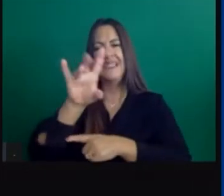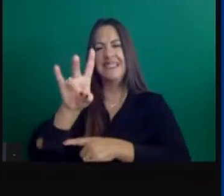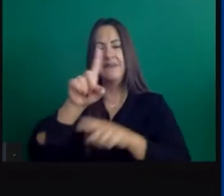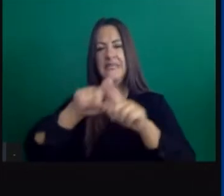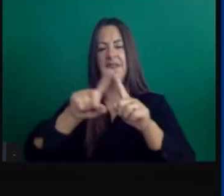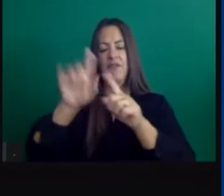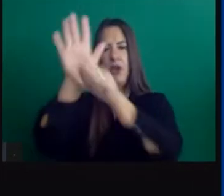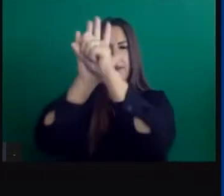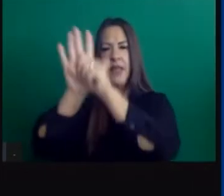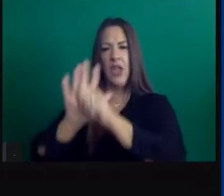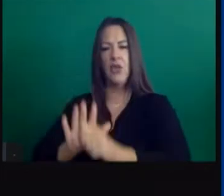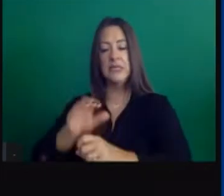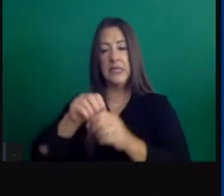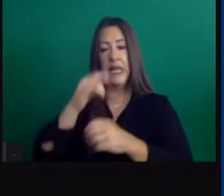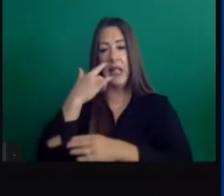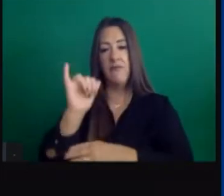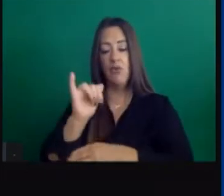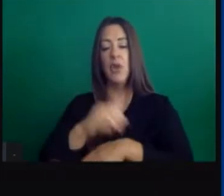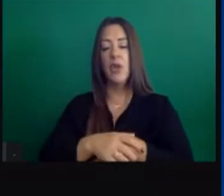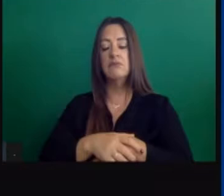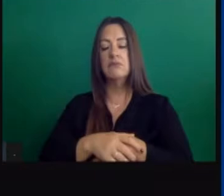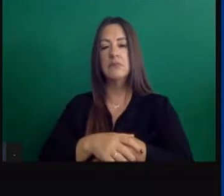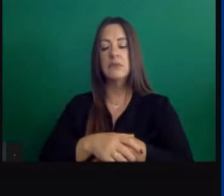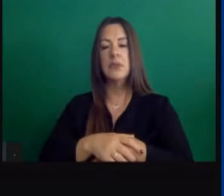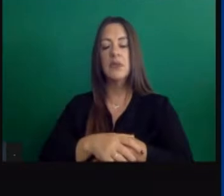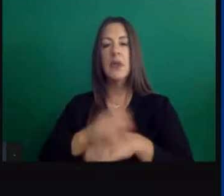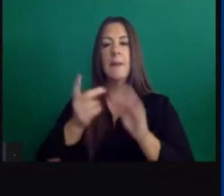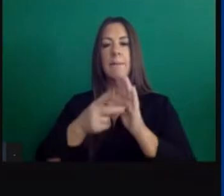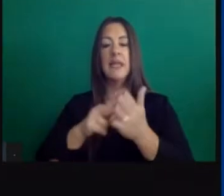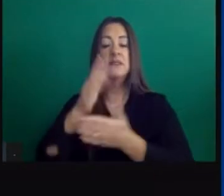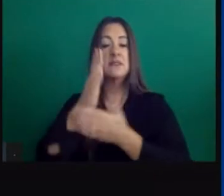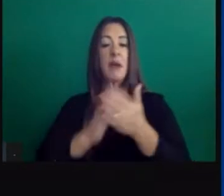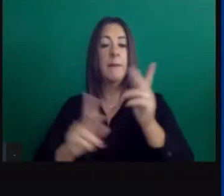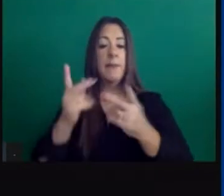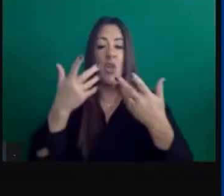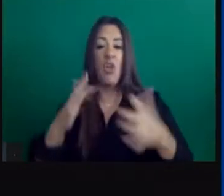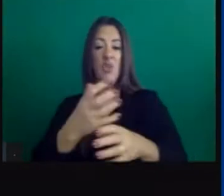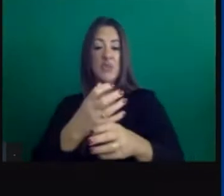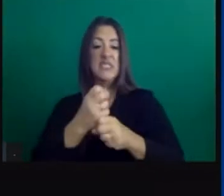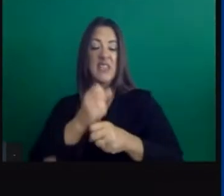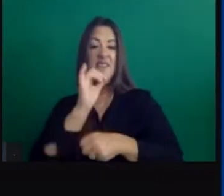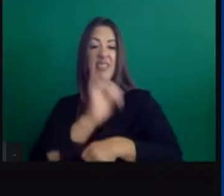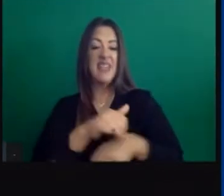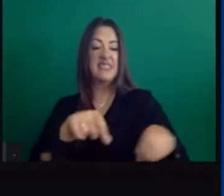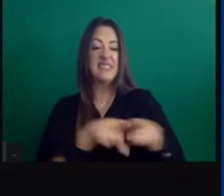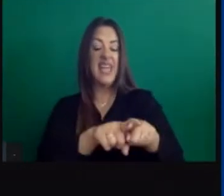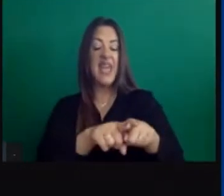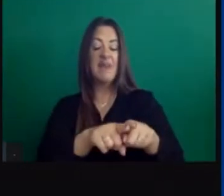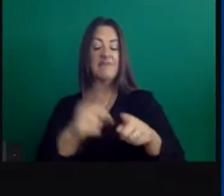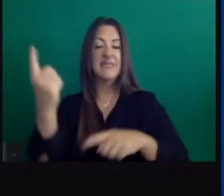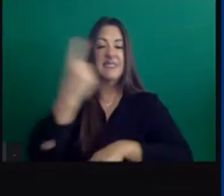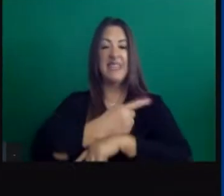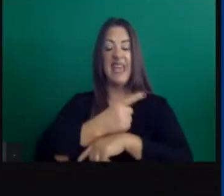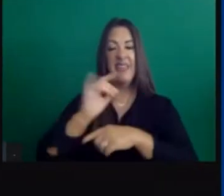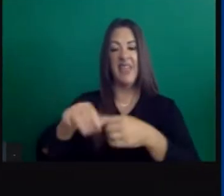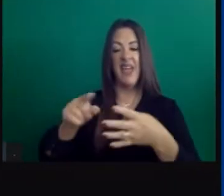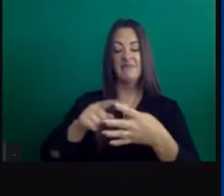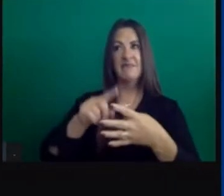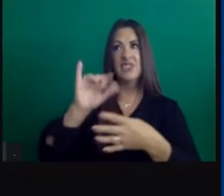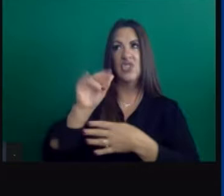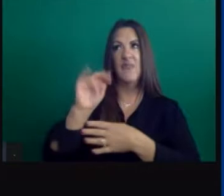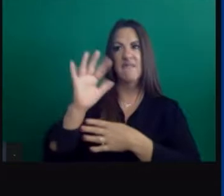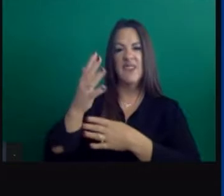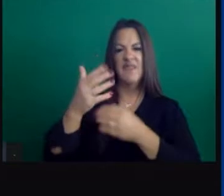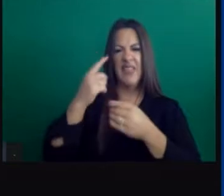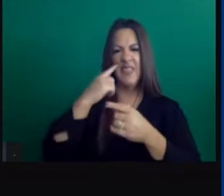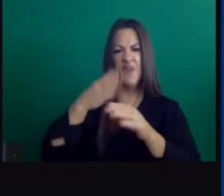12th. So certain individuals have already received some of this vaccine that same day, where we had those individuals